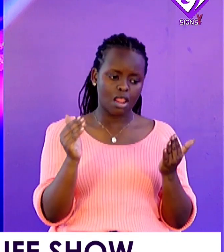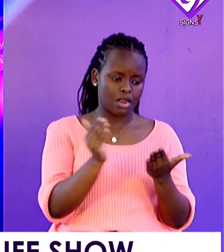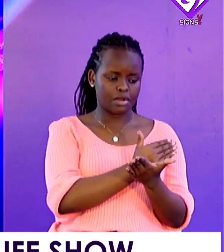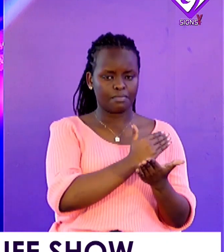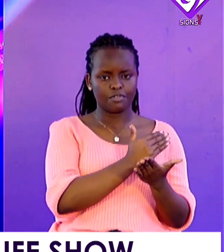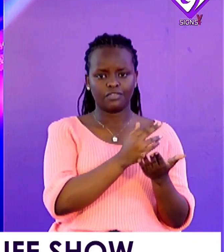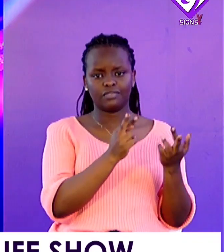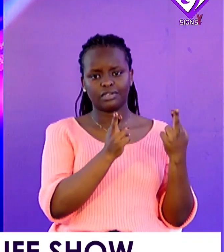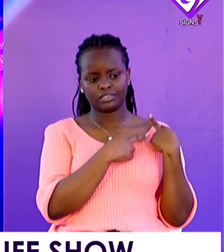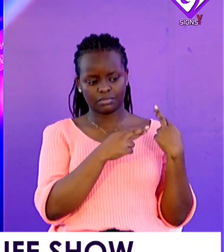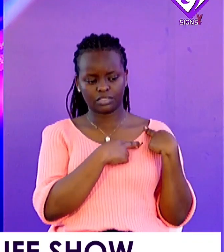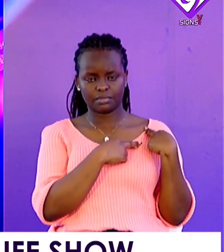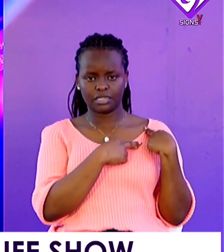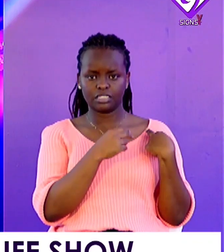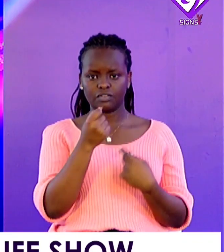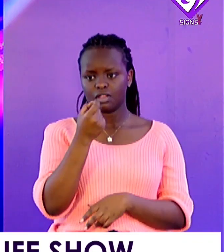medical